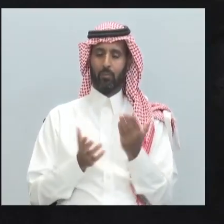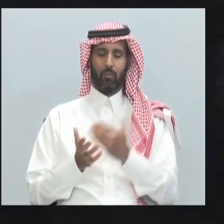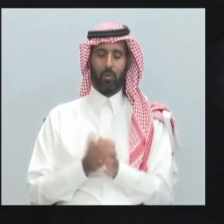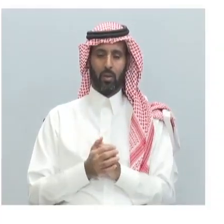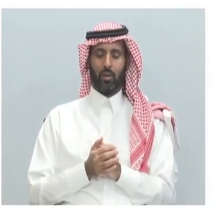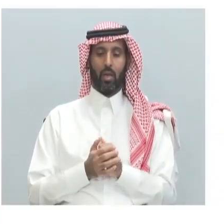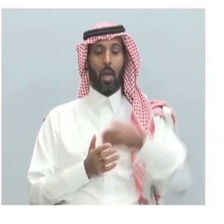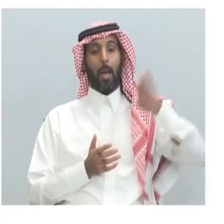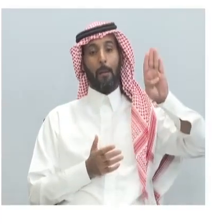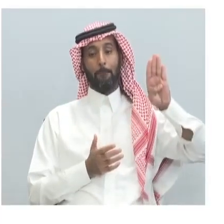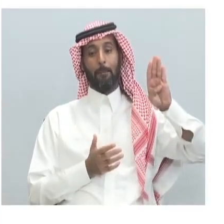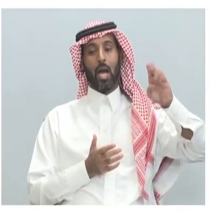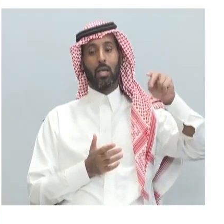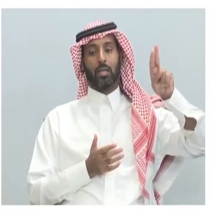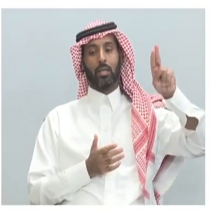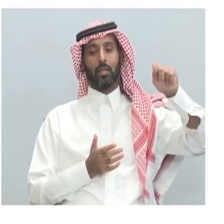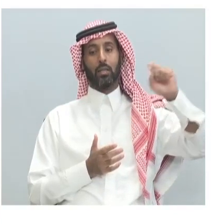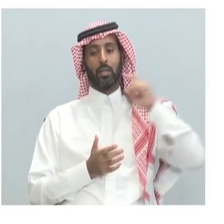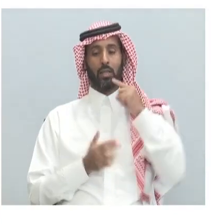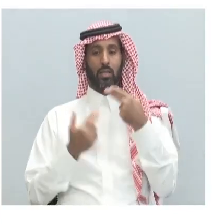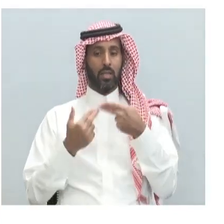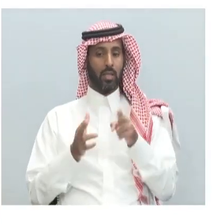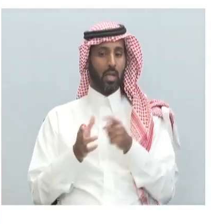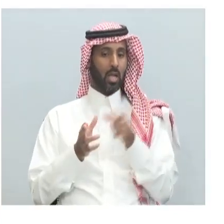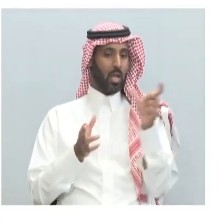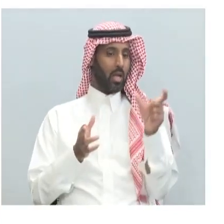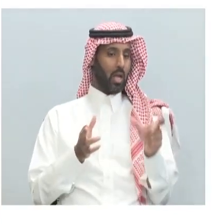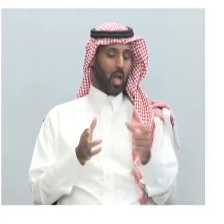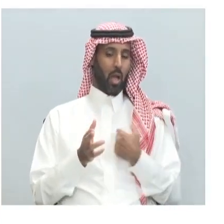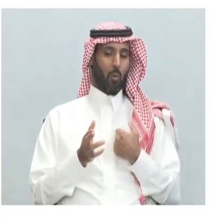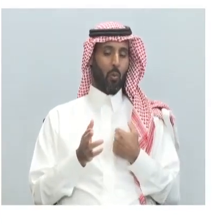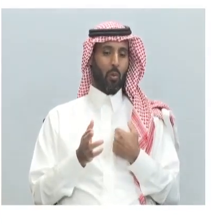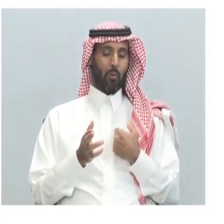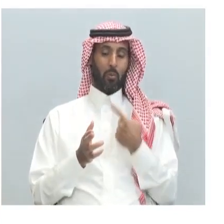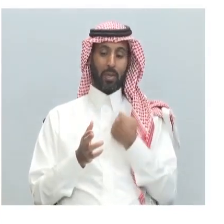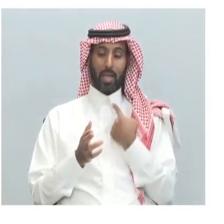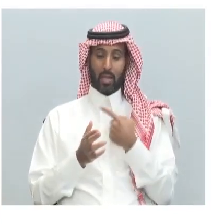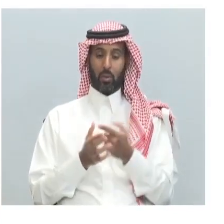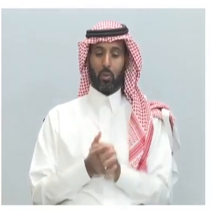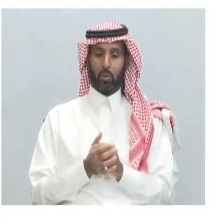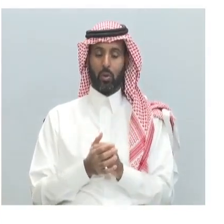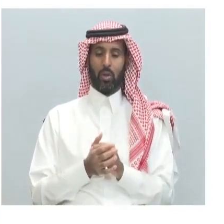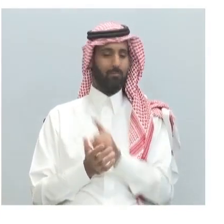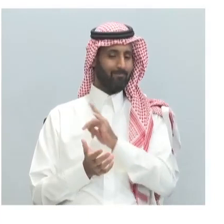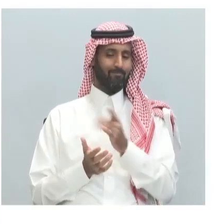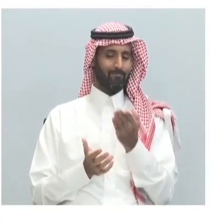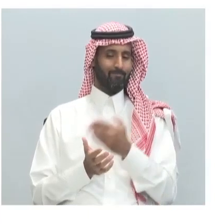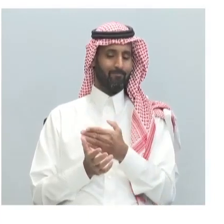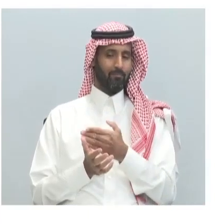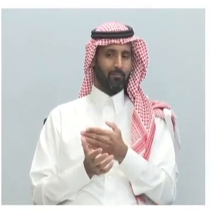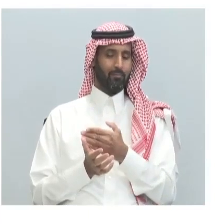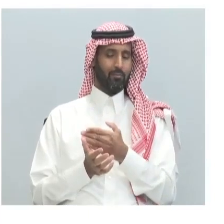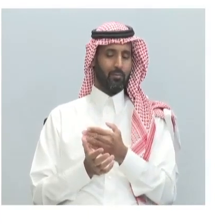now we have some sentences here, starts with I'd like to, and we will find but in